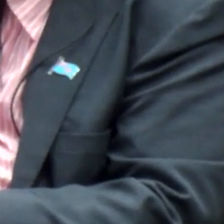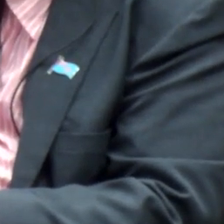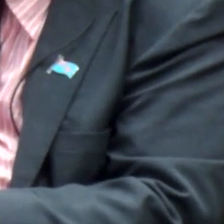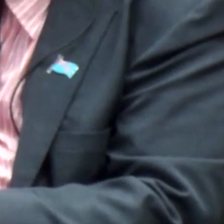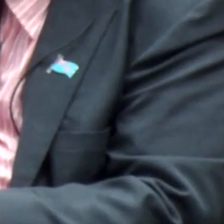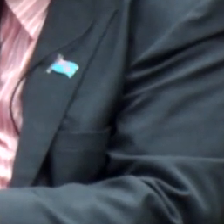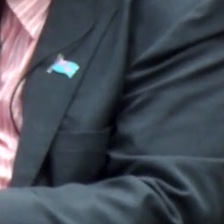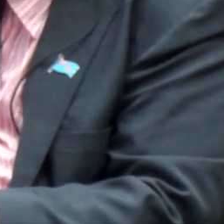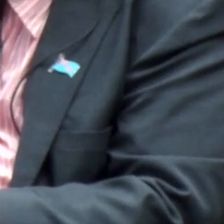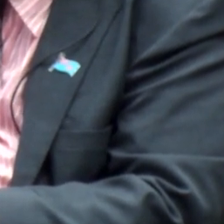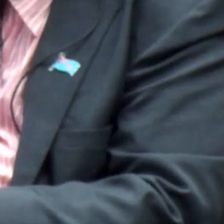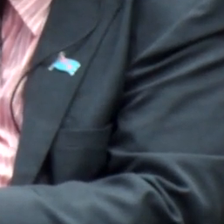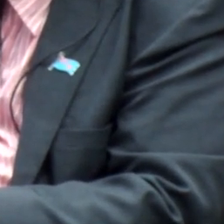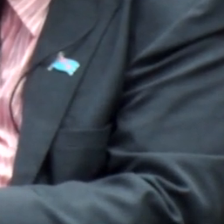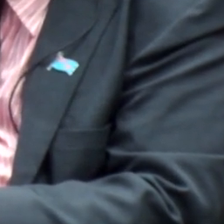disregard